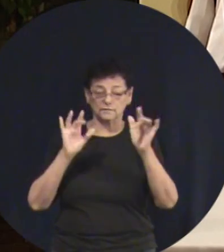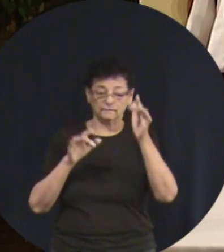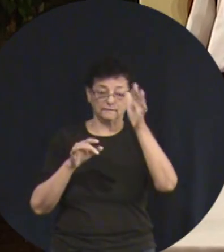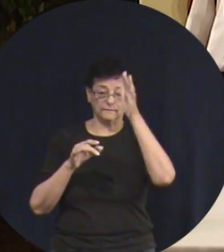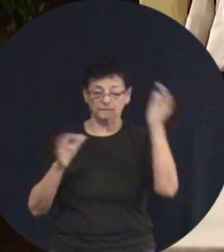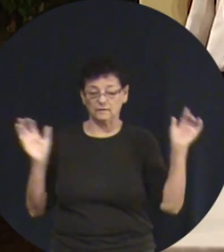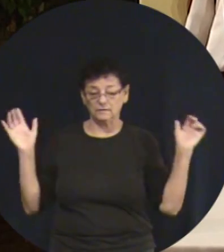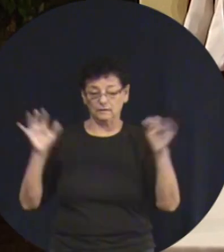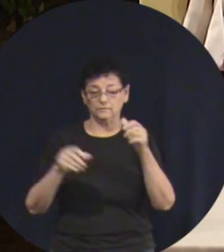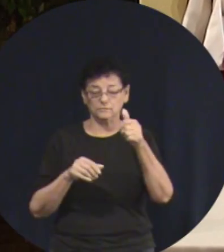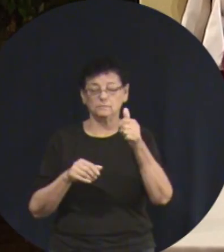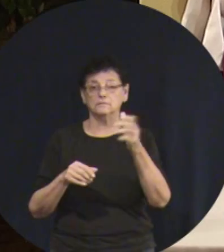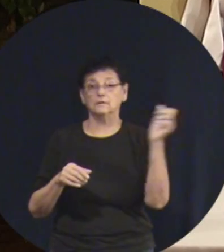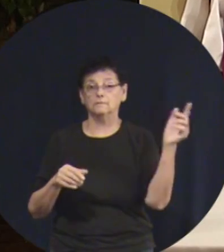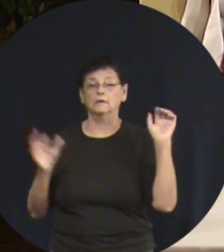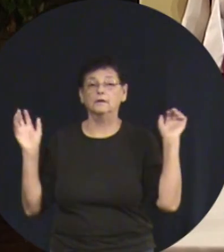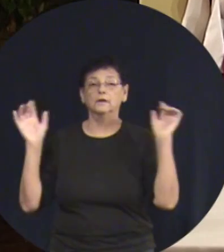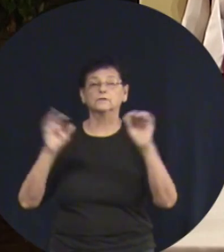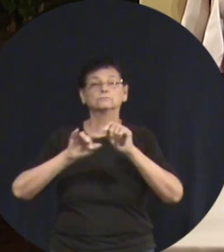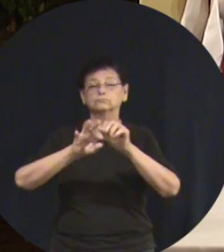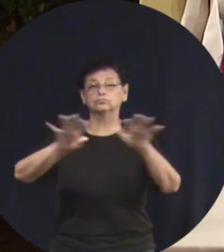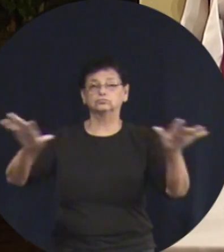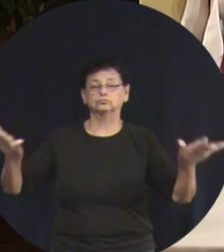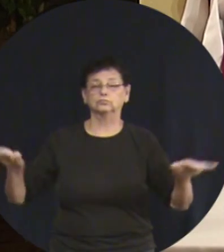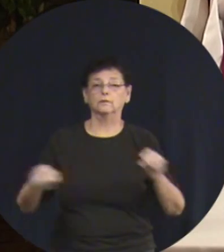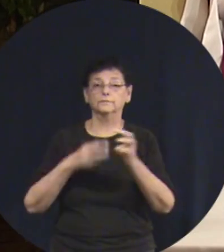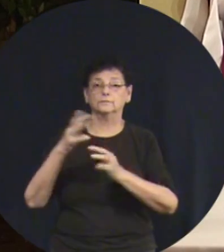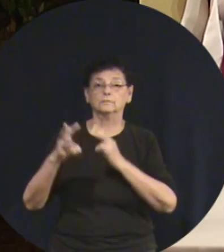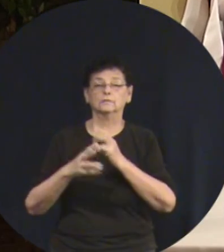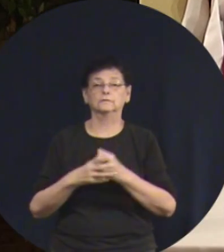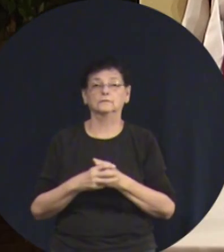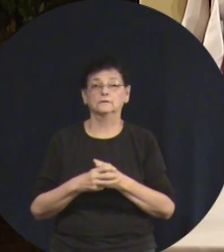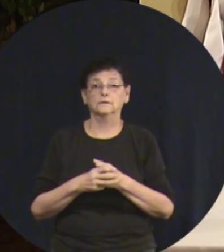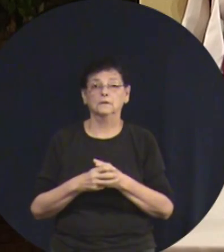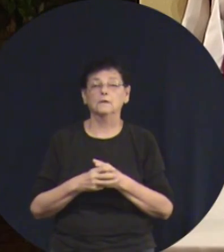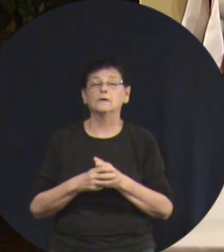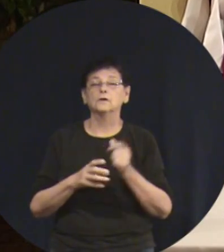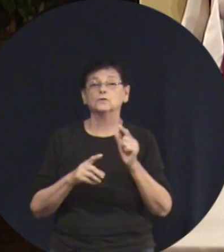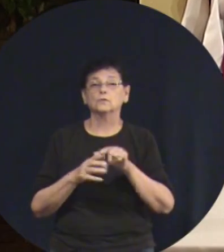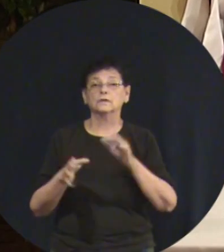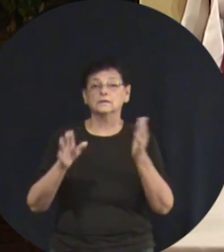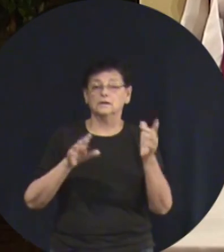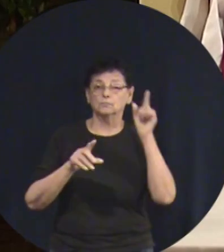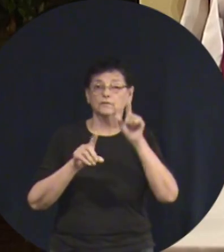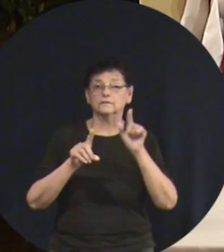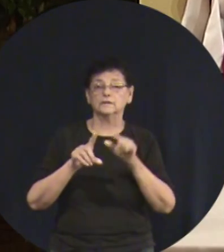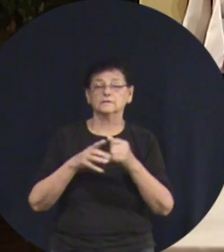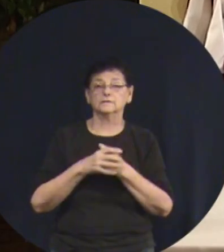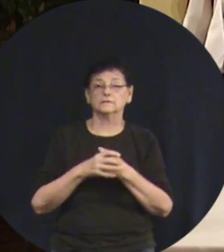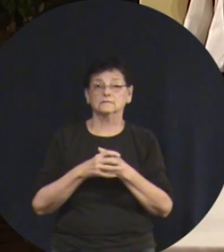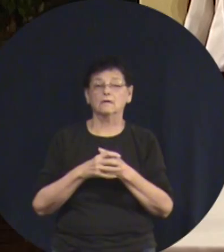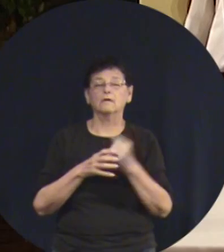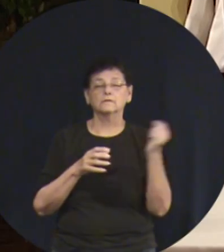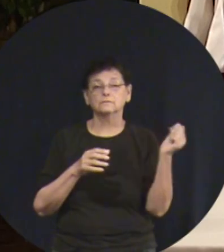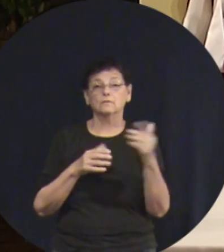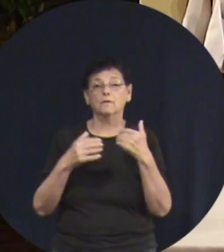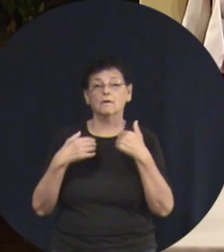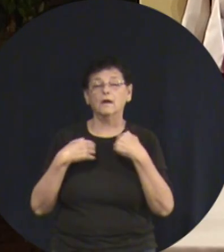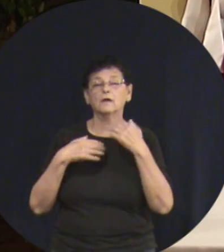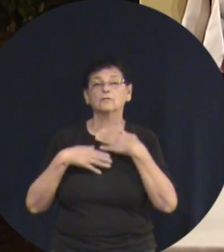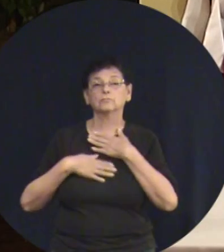your blessed apostles and glorious martyrs, and with all the saints, on whose constant intercession in your presence we rely